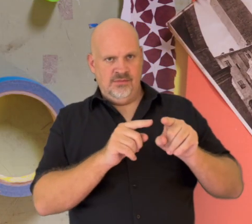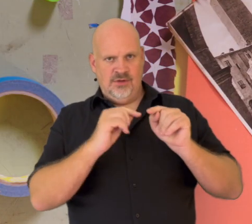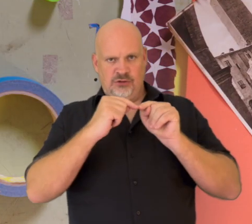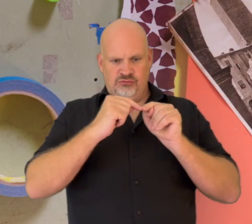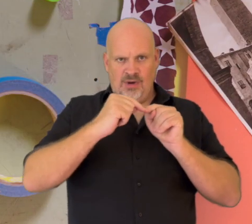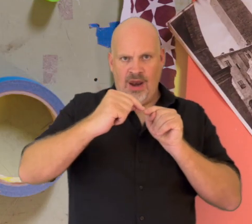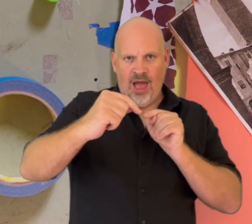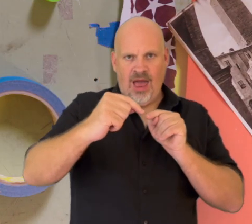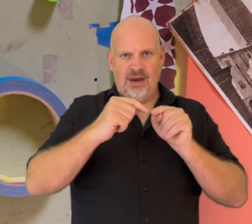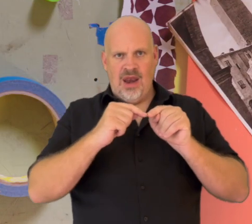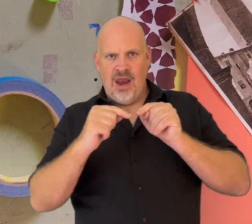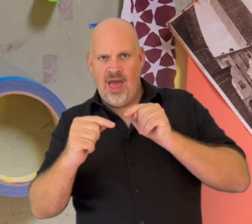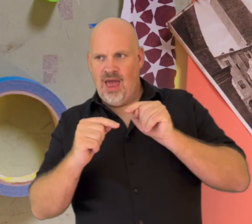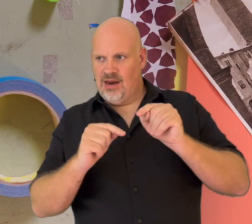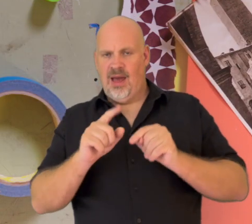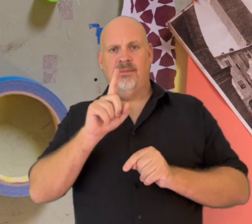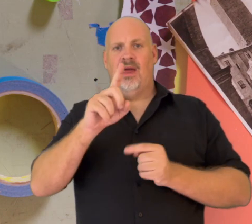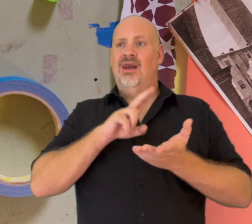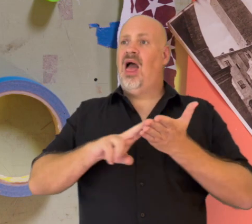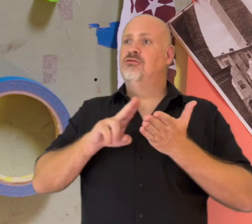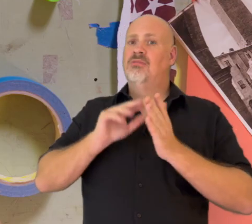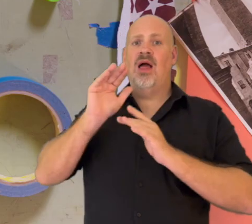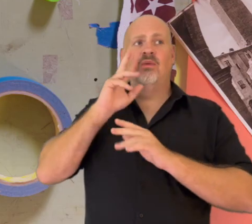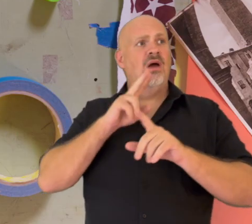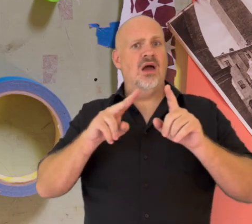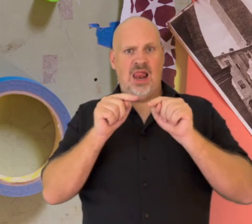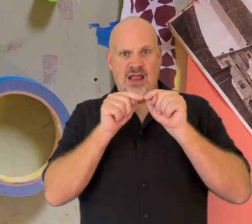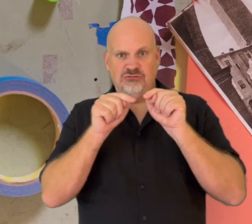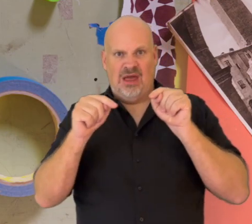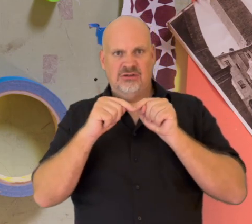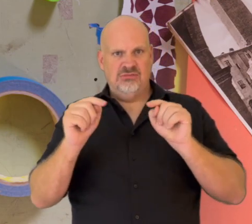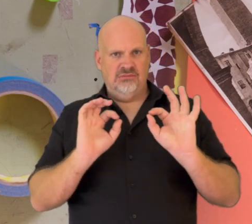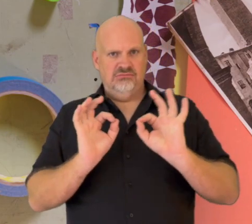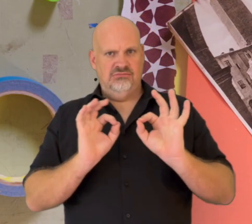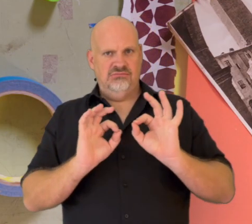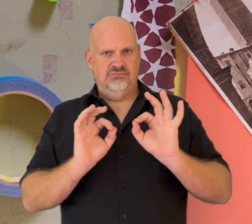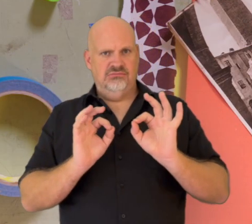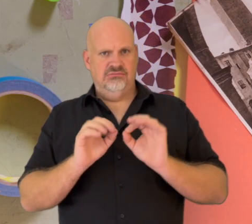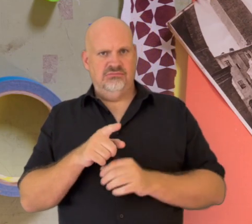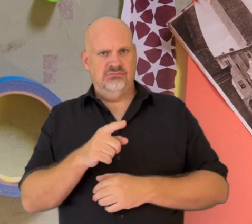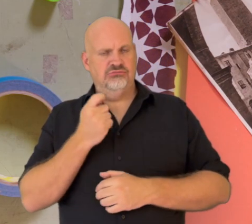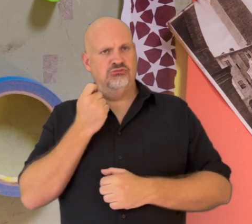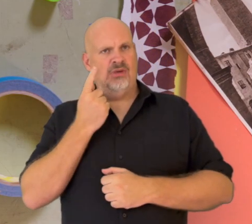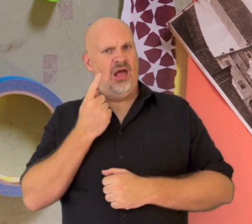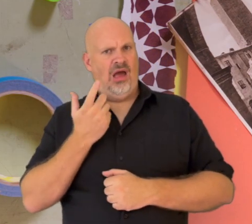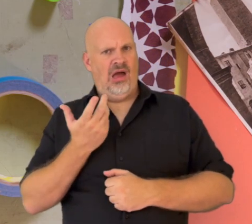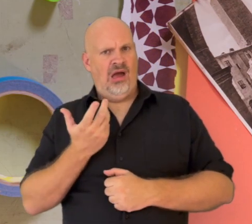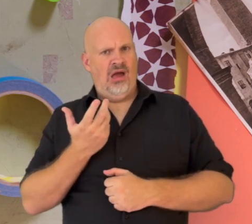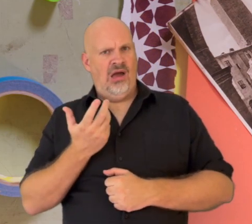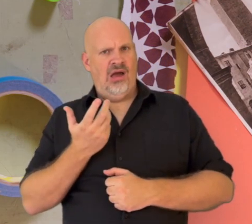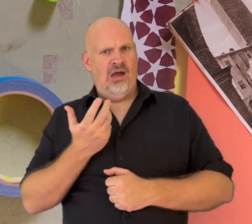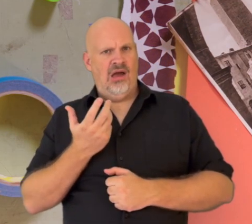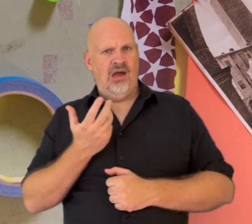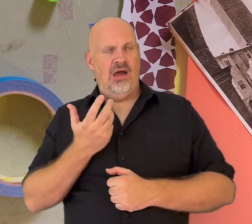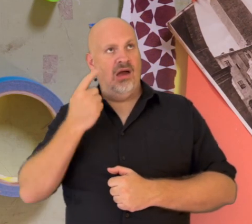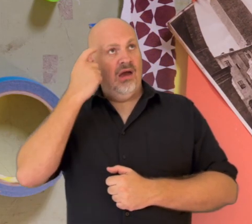don't exist in nature, do they? And the more you zoom in, the more you realise they're not straight. But they do exist in our